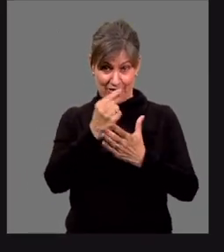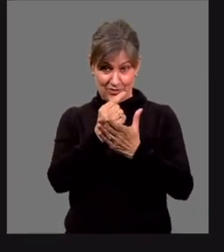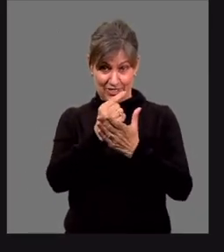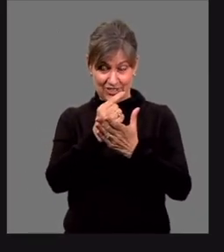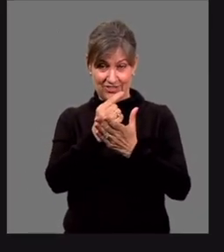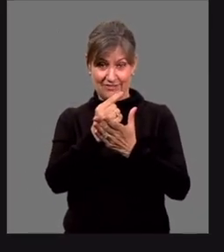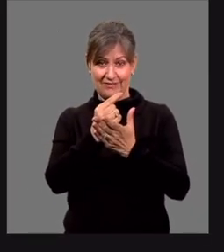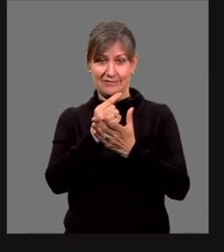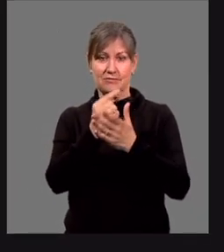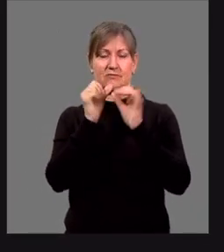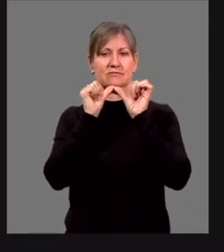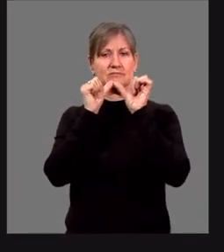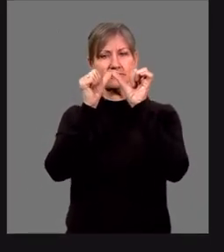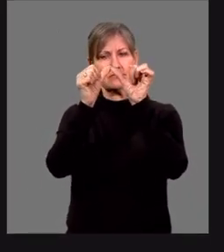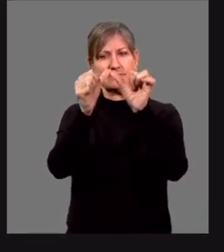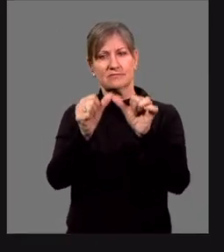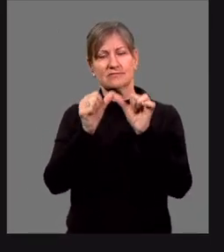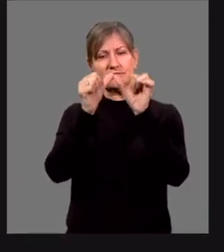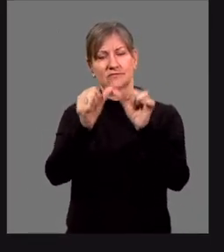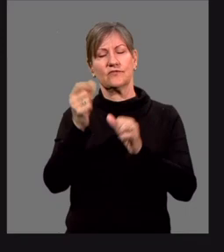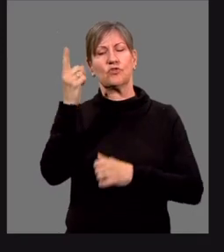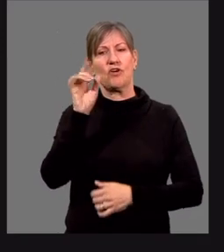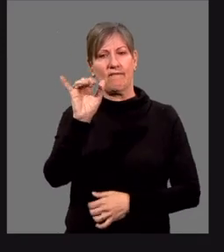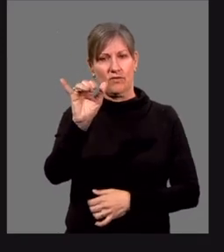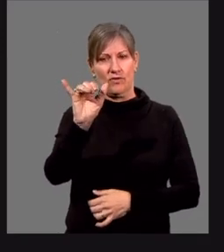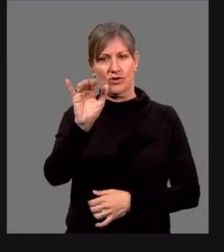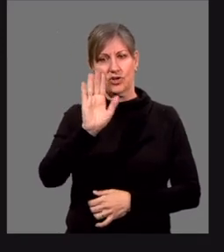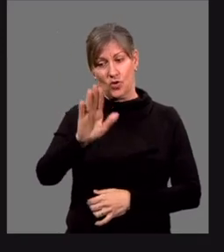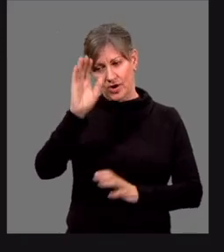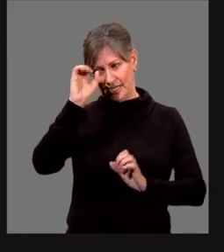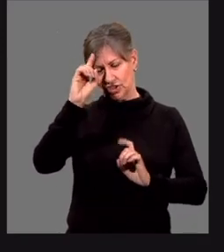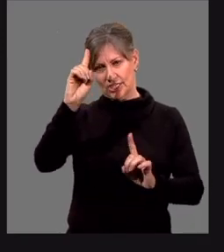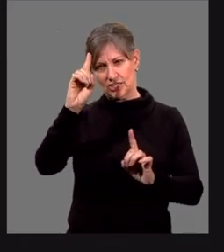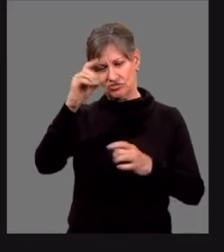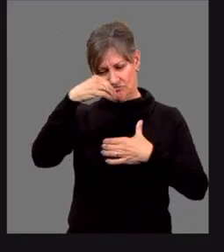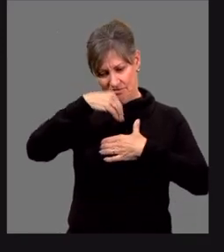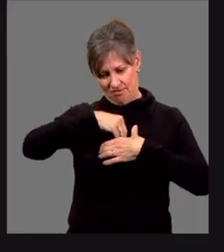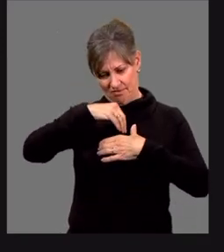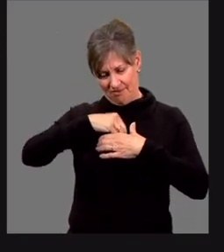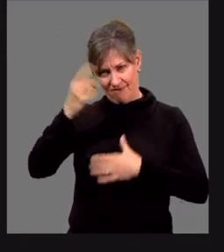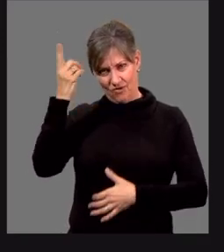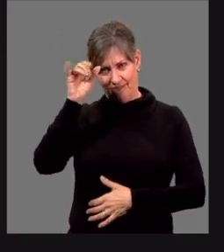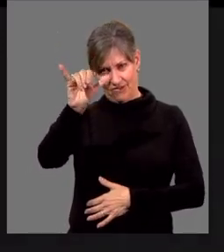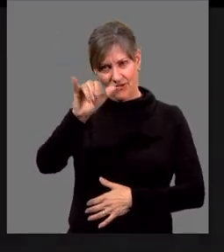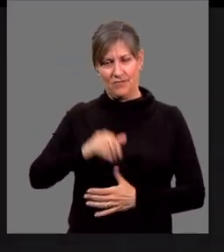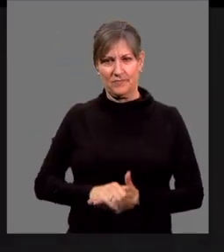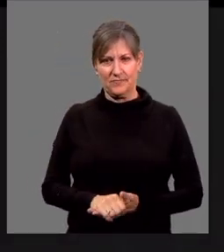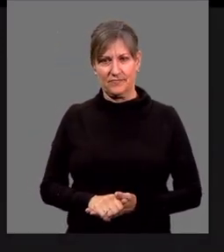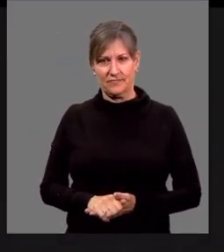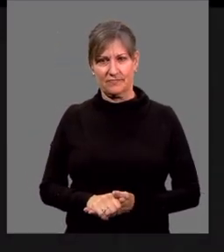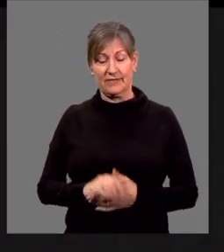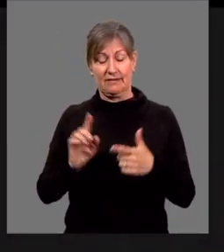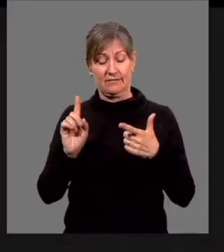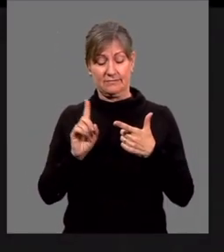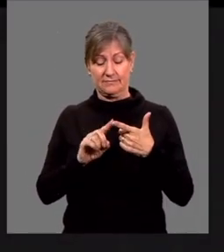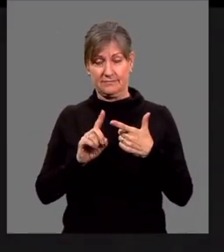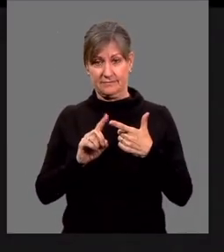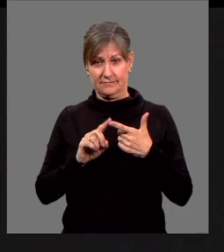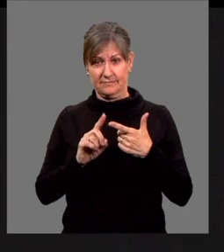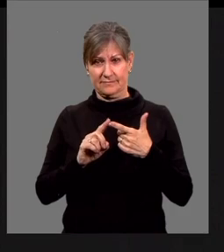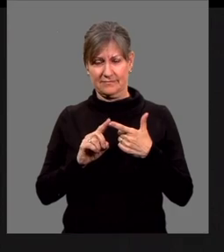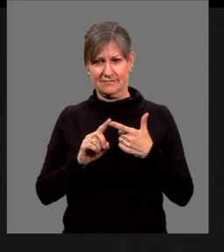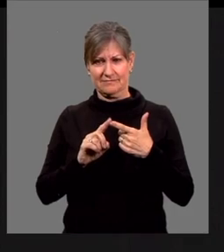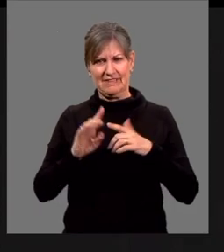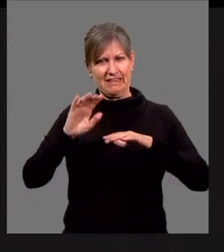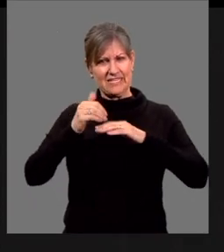graduation will be with you forever. Your education will be with you forever. Second,